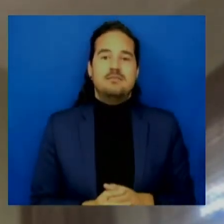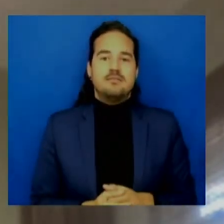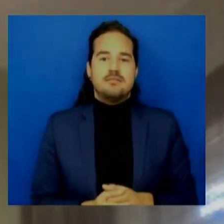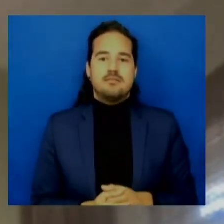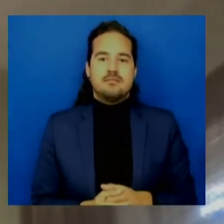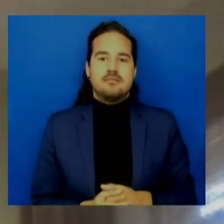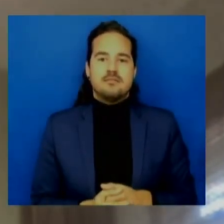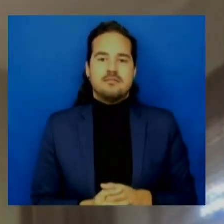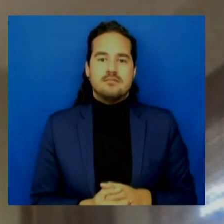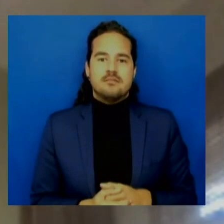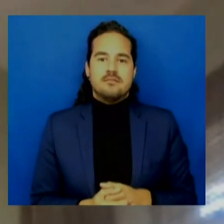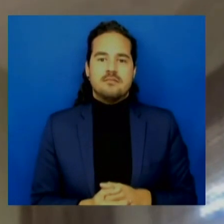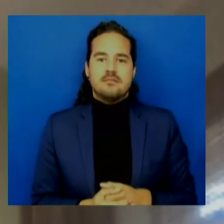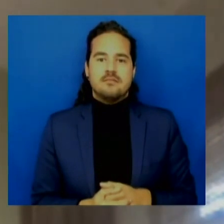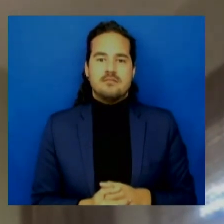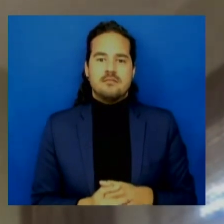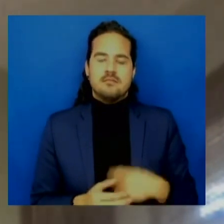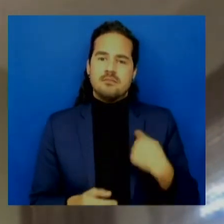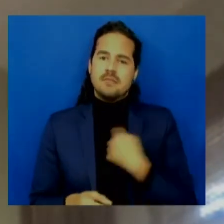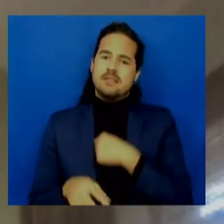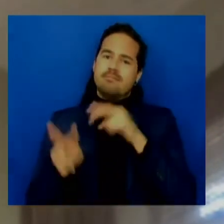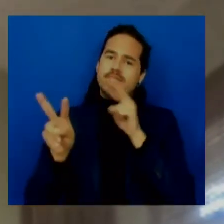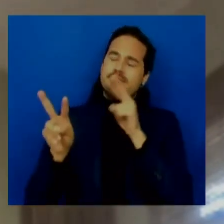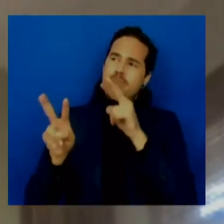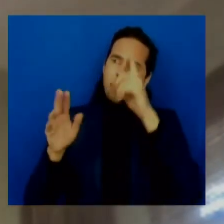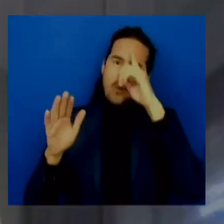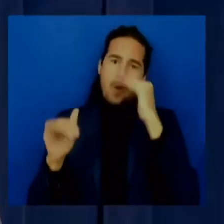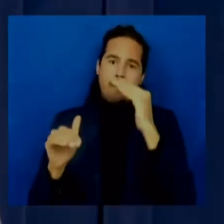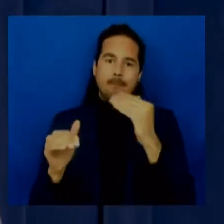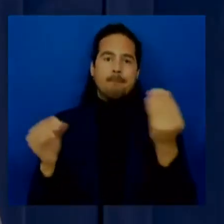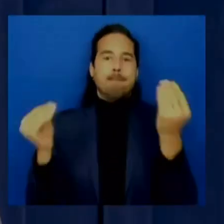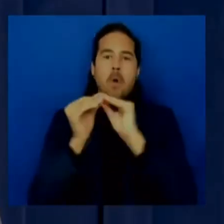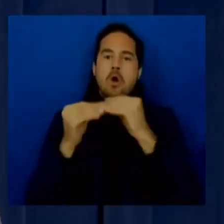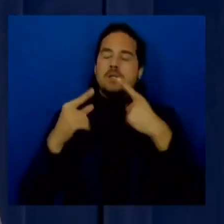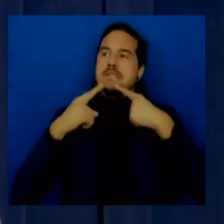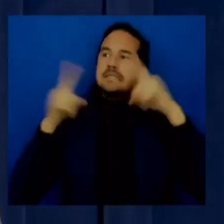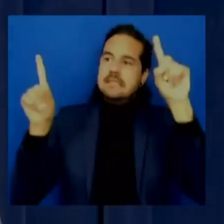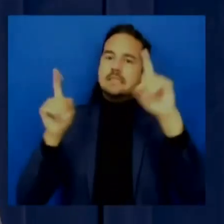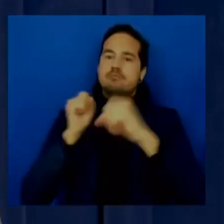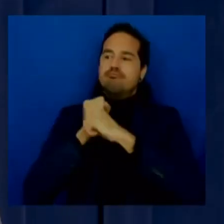term. Thank you. Governor? I